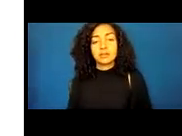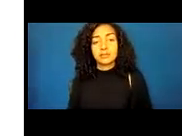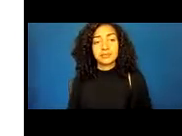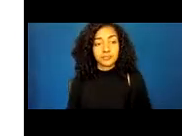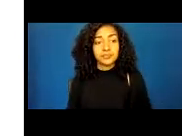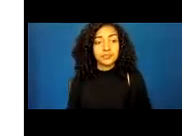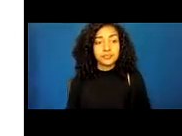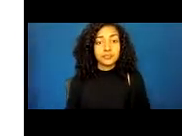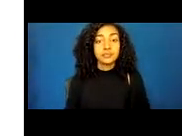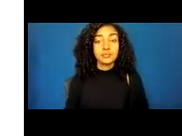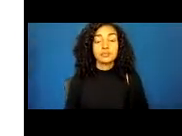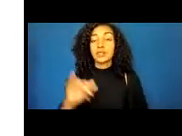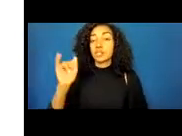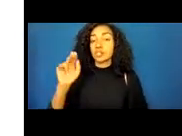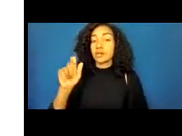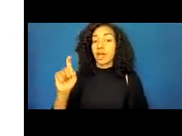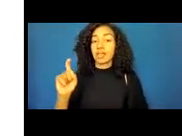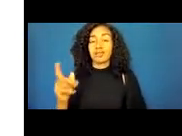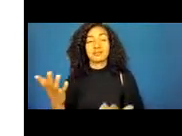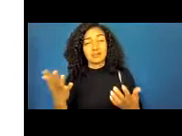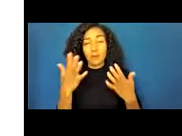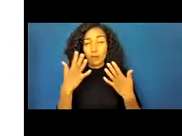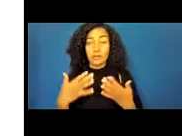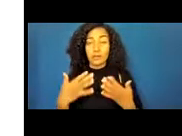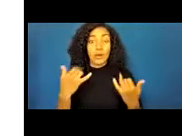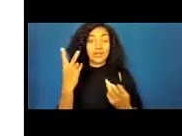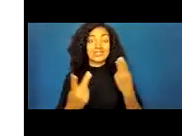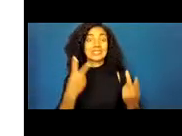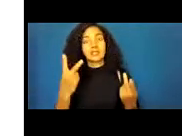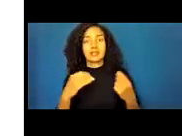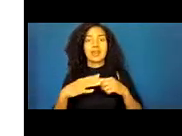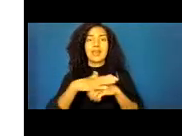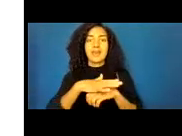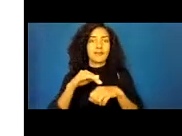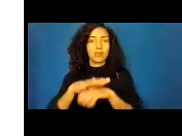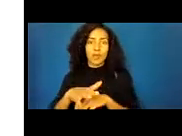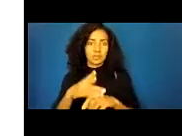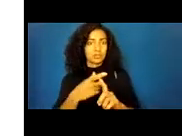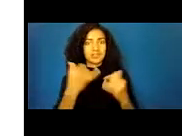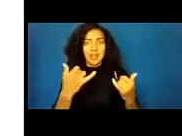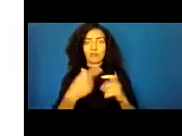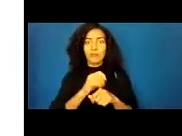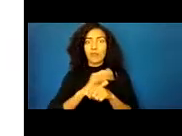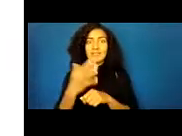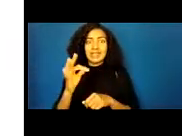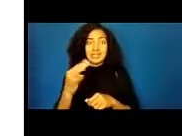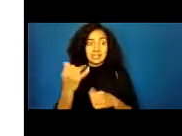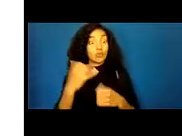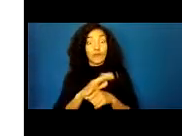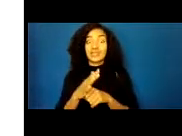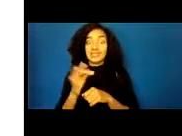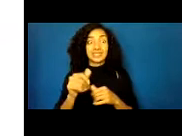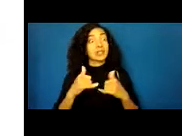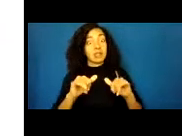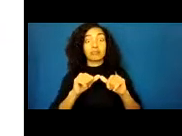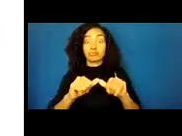So unfortunately, we're seeing many of those impacts right now, the longer we're stuck in this pandemic.